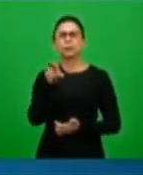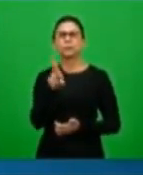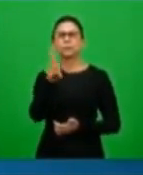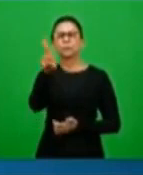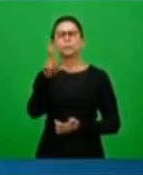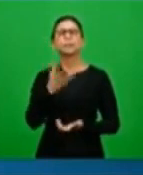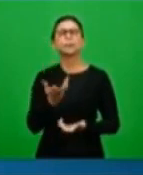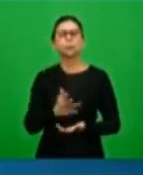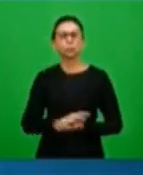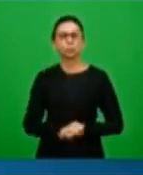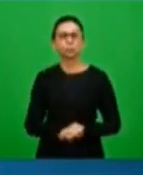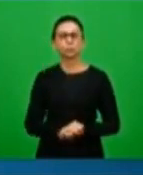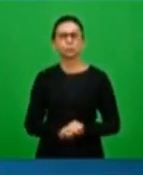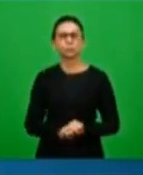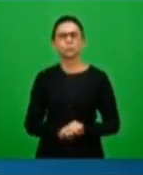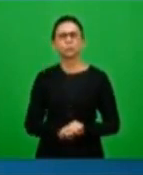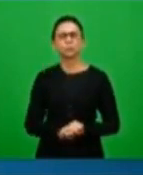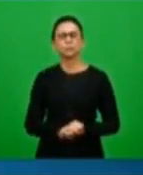What is mediation, my brethren?